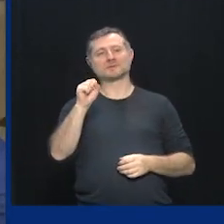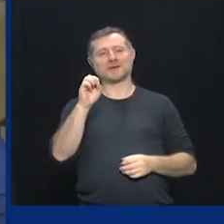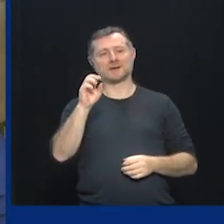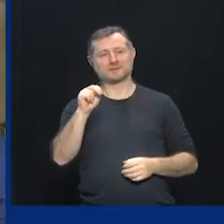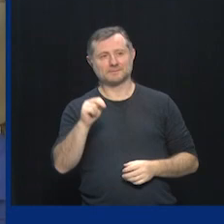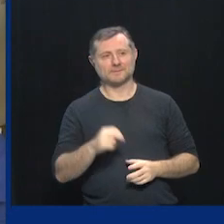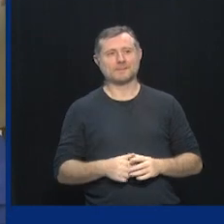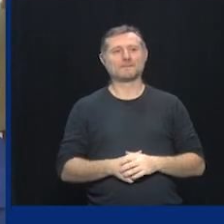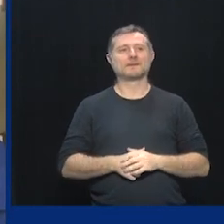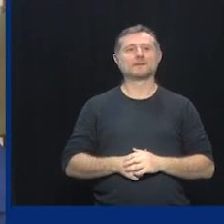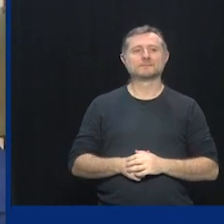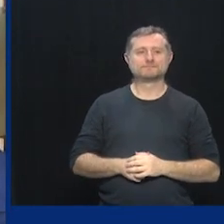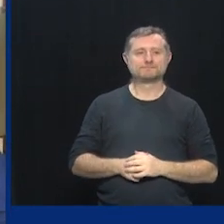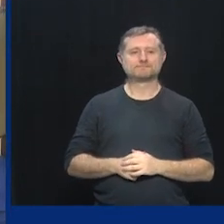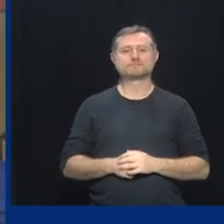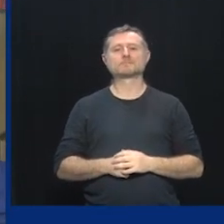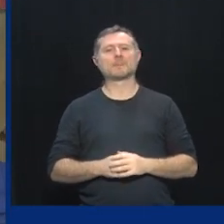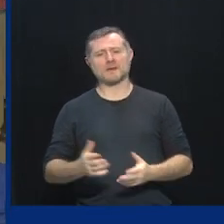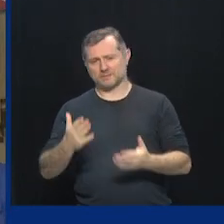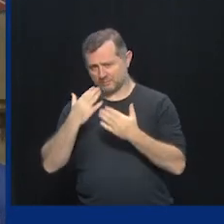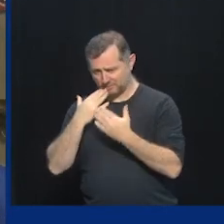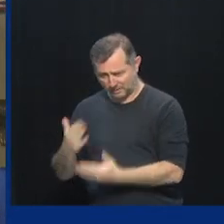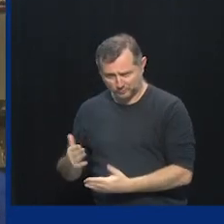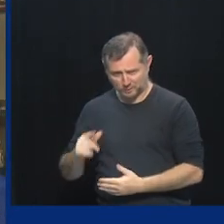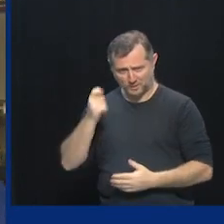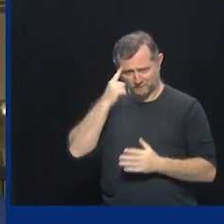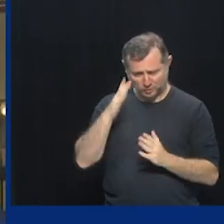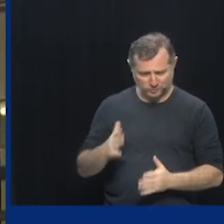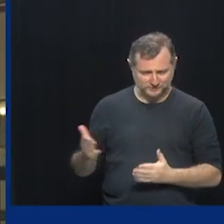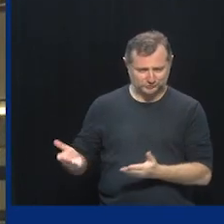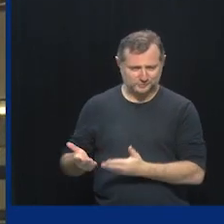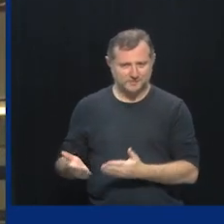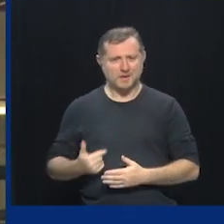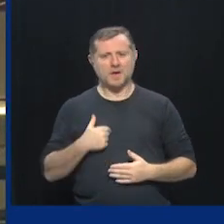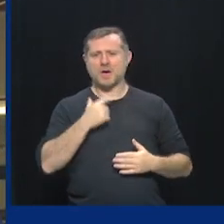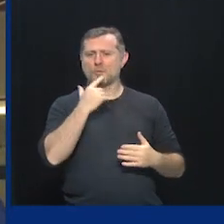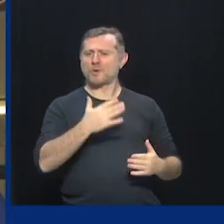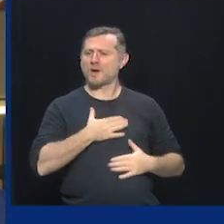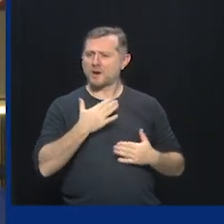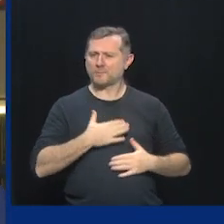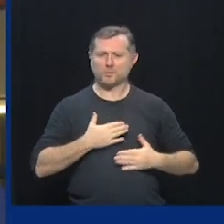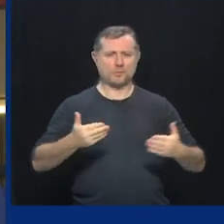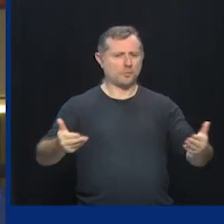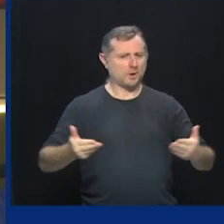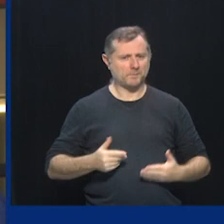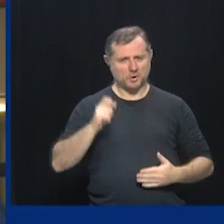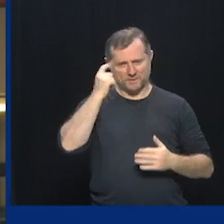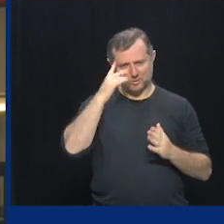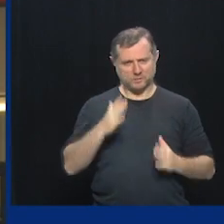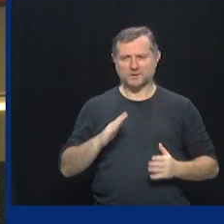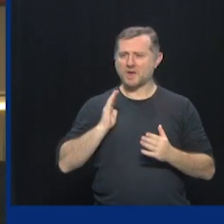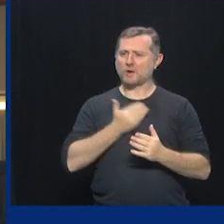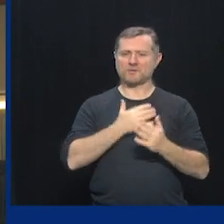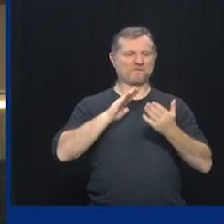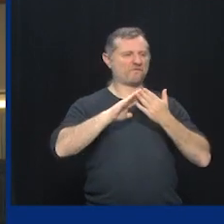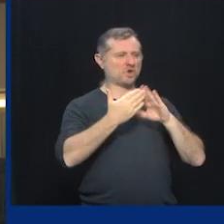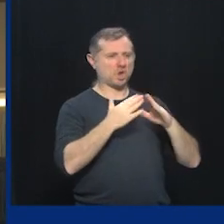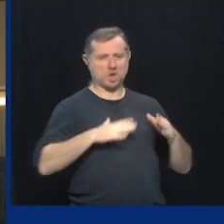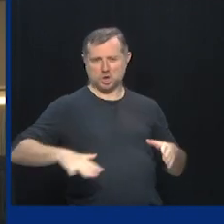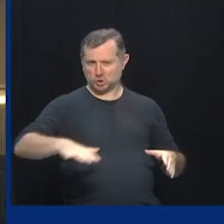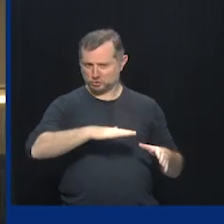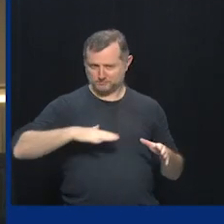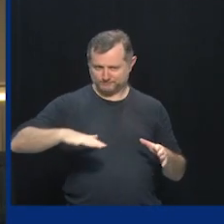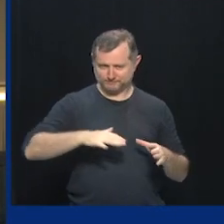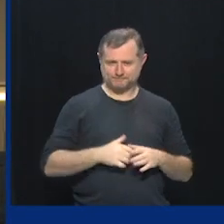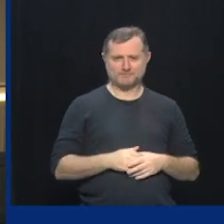Thank you. Thank you, Governor, for being here. We are very happy to welcome the governor to our village. I don't know that there has ever